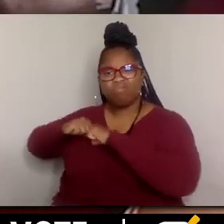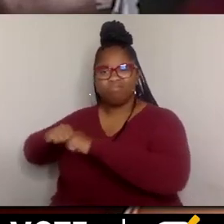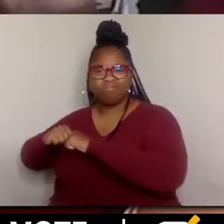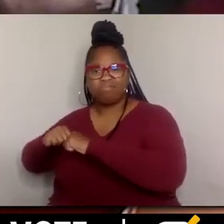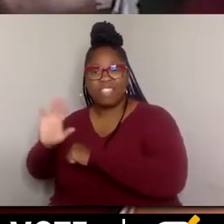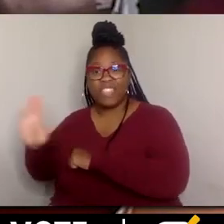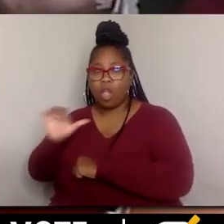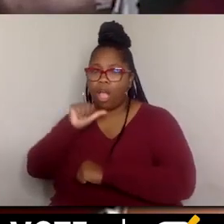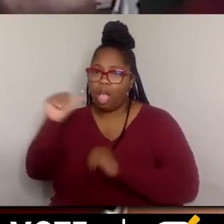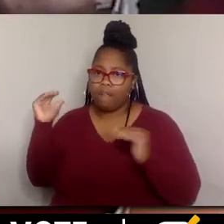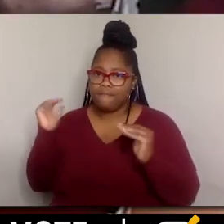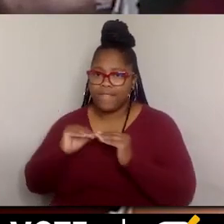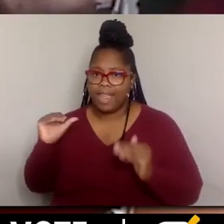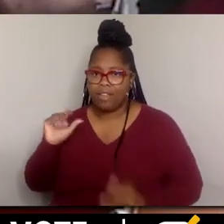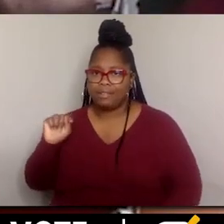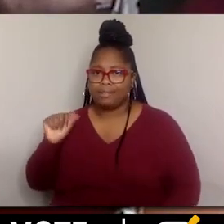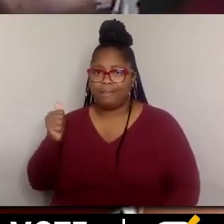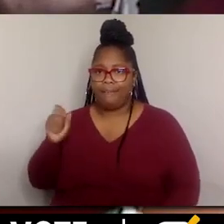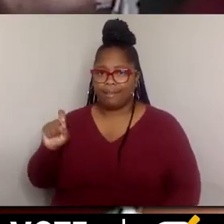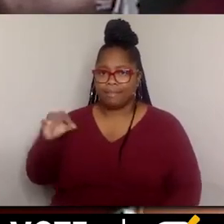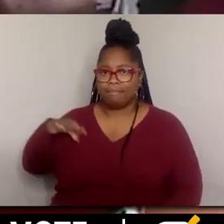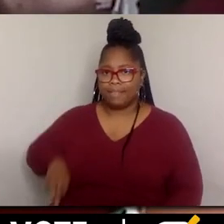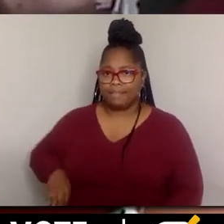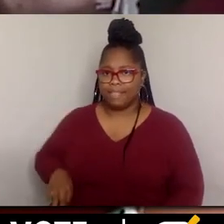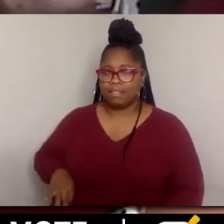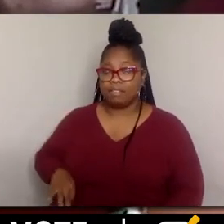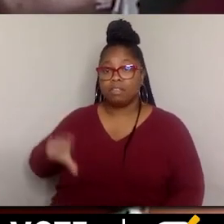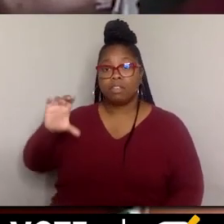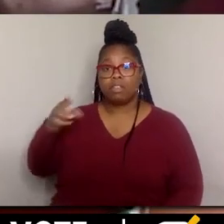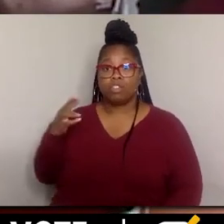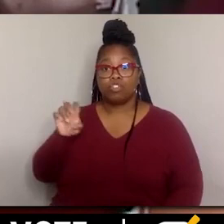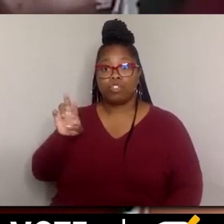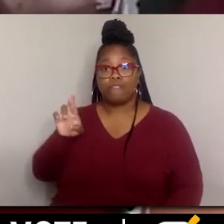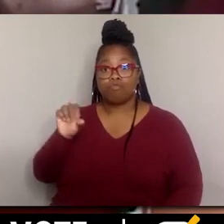advantages. Chevron has two refineries in